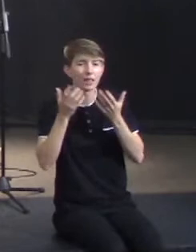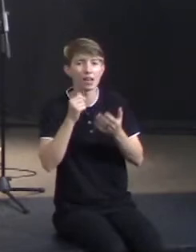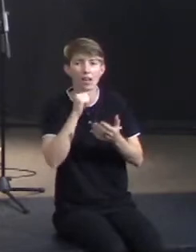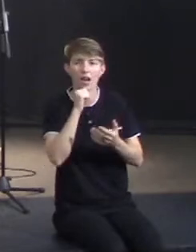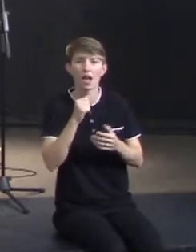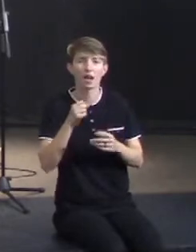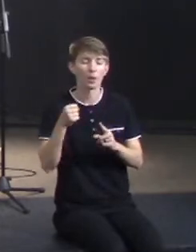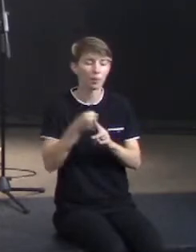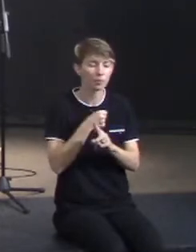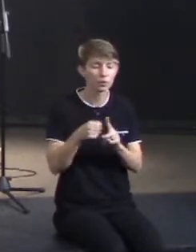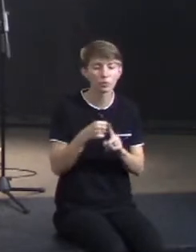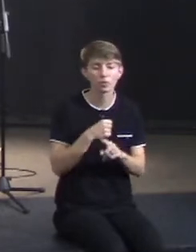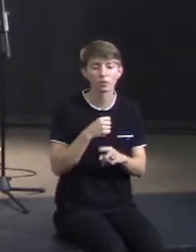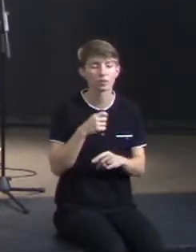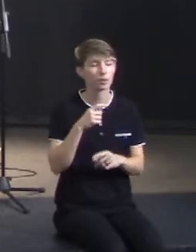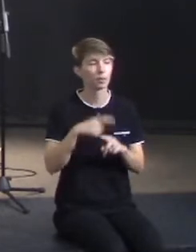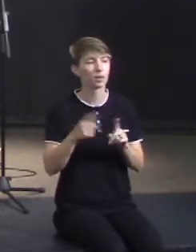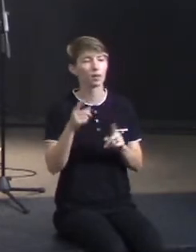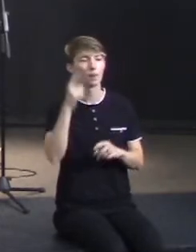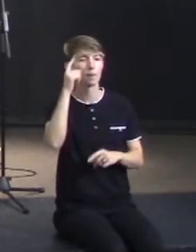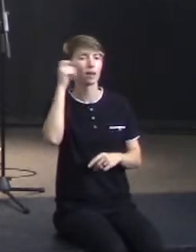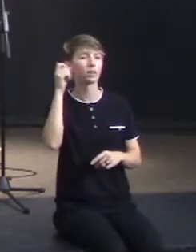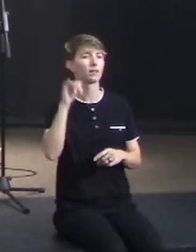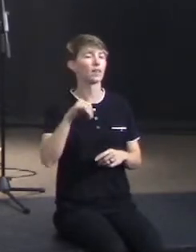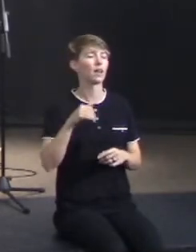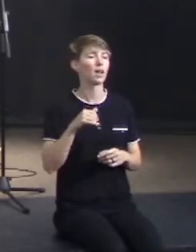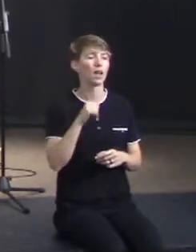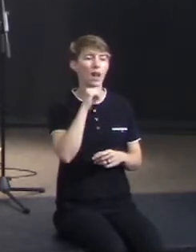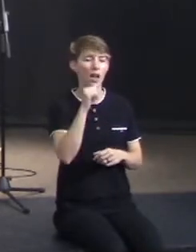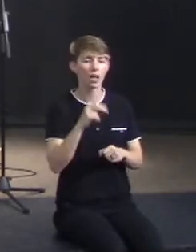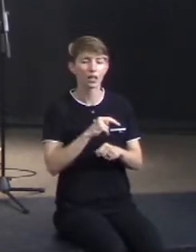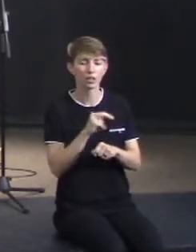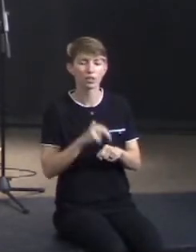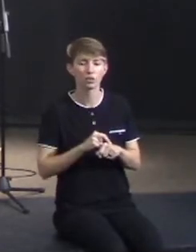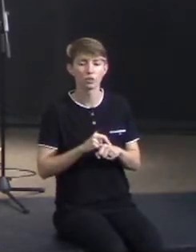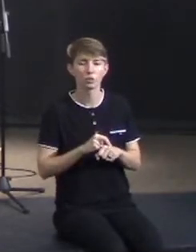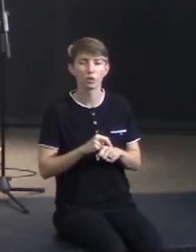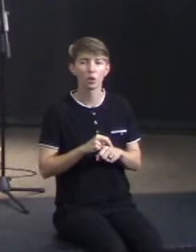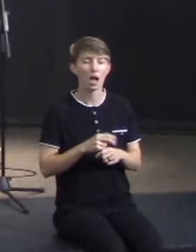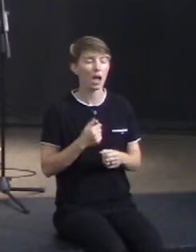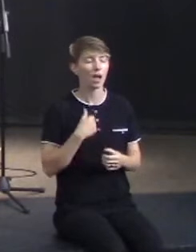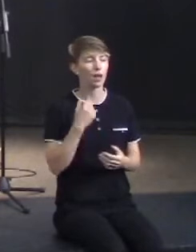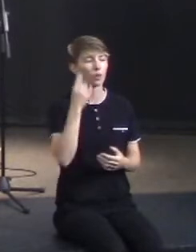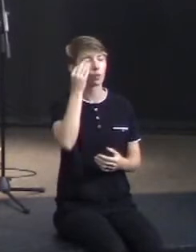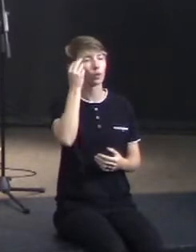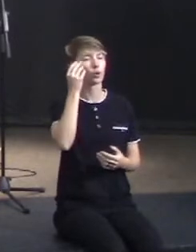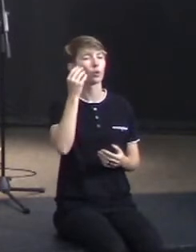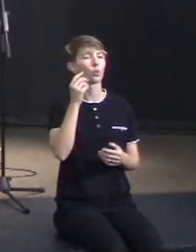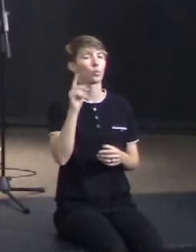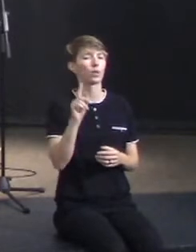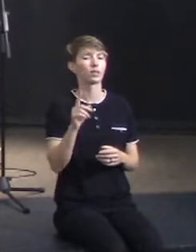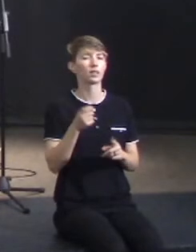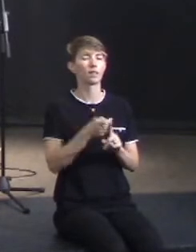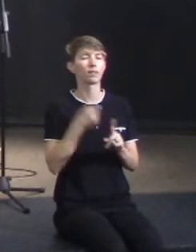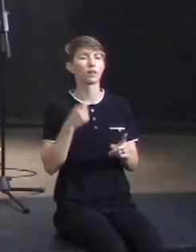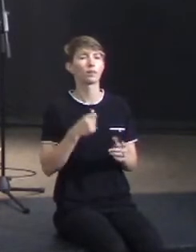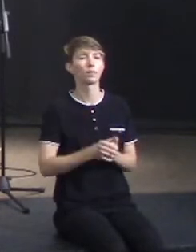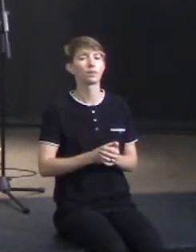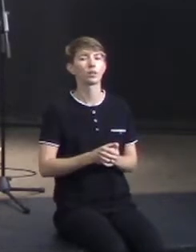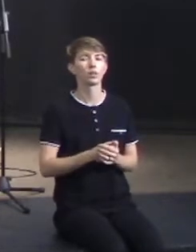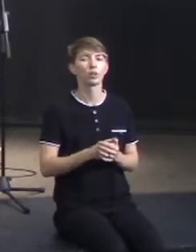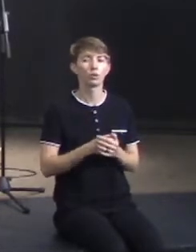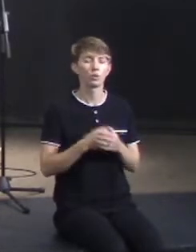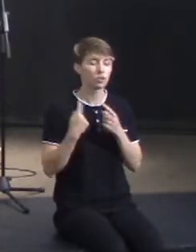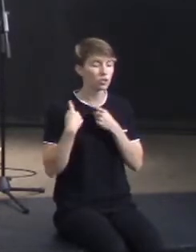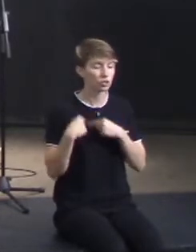but really because of that unusual, like, I wonder where that's coming from, you know? And so, hey, during the week, as people interact with